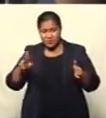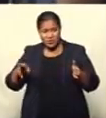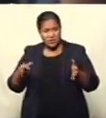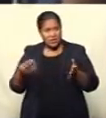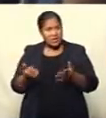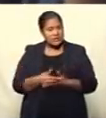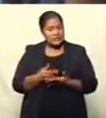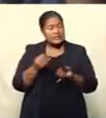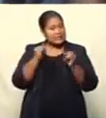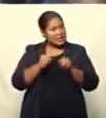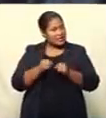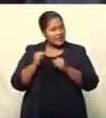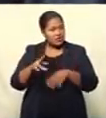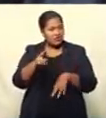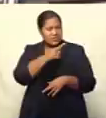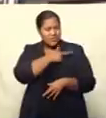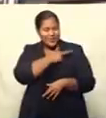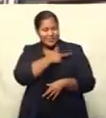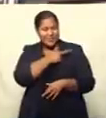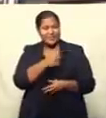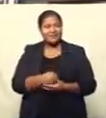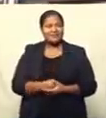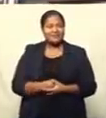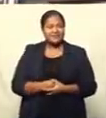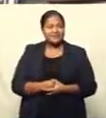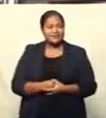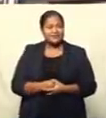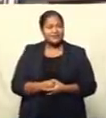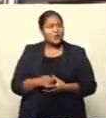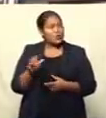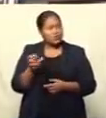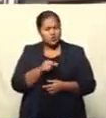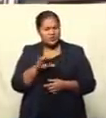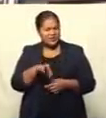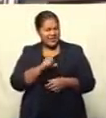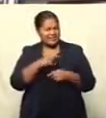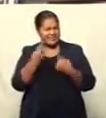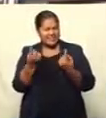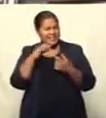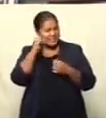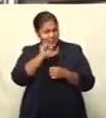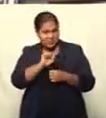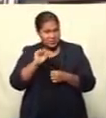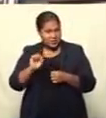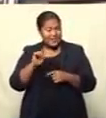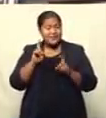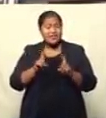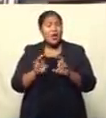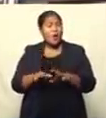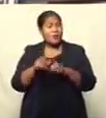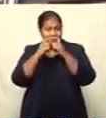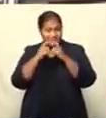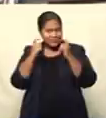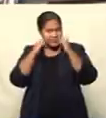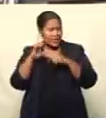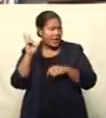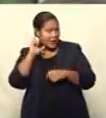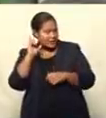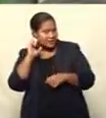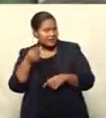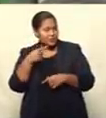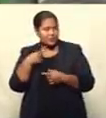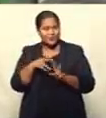individual responsibility. Let's just take this thing seriously, stay home, mask up, and listen to the authorities. That's the most important